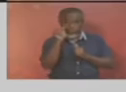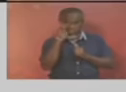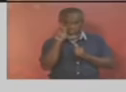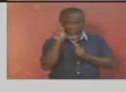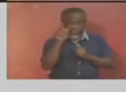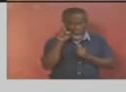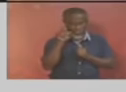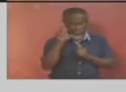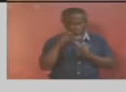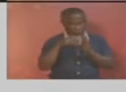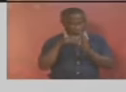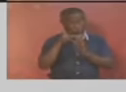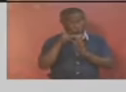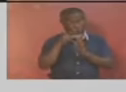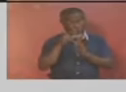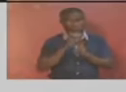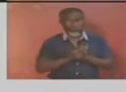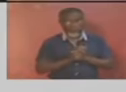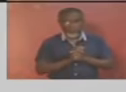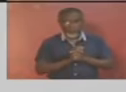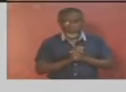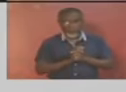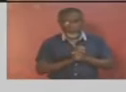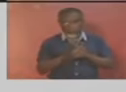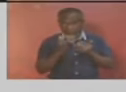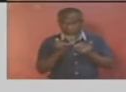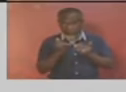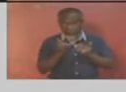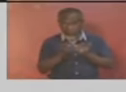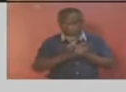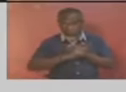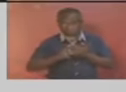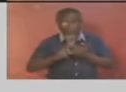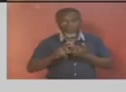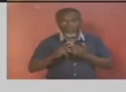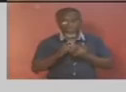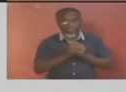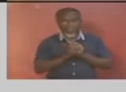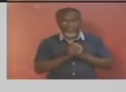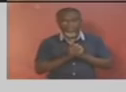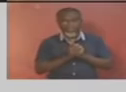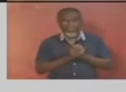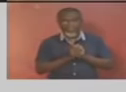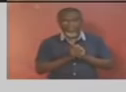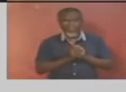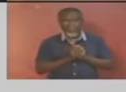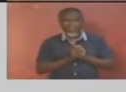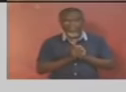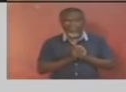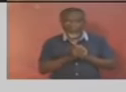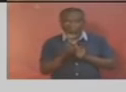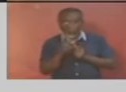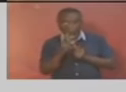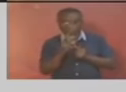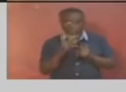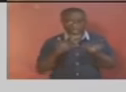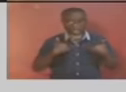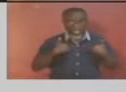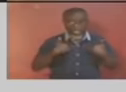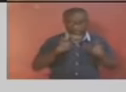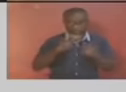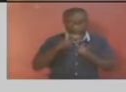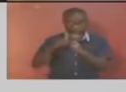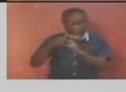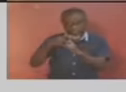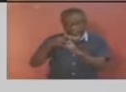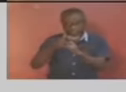regards to... So we go straight into our presentation, which will basically tell you where the remaining active cases are distributed in the country.